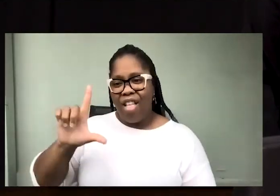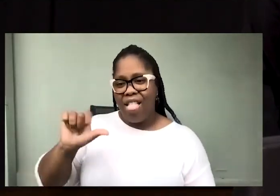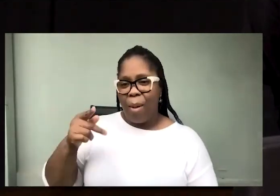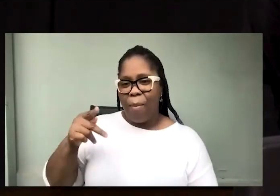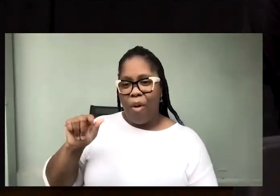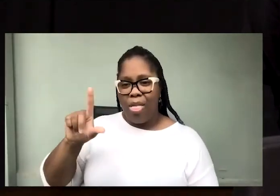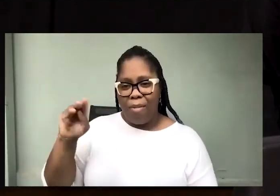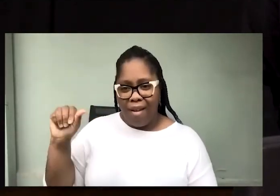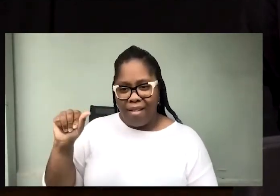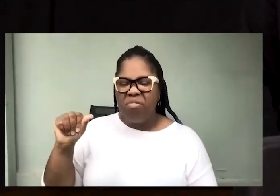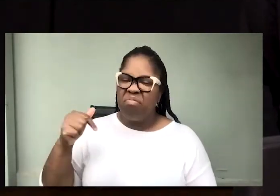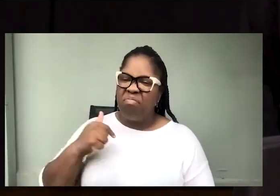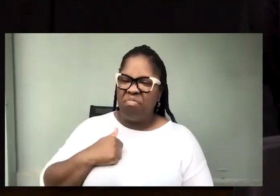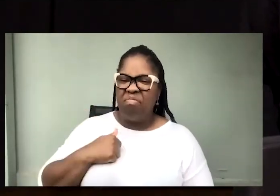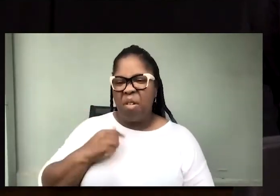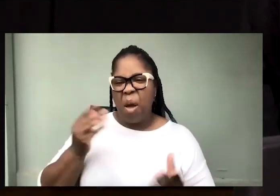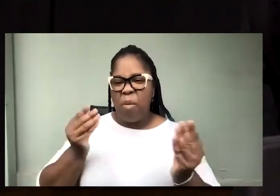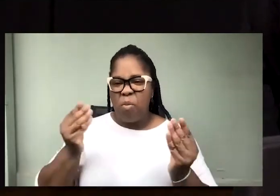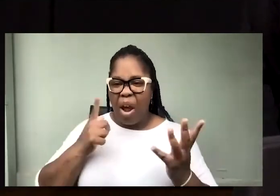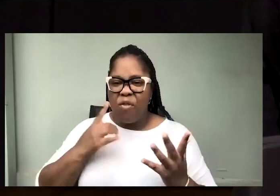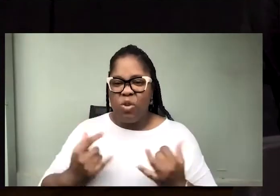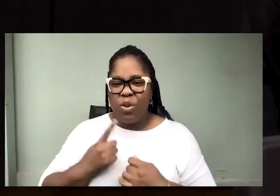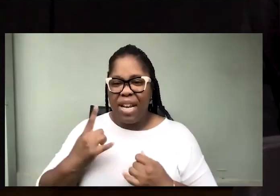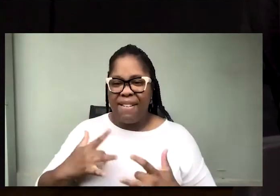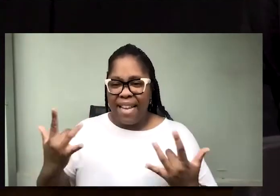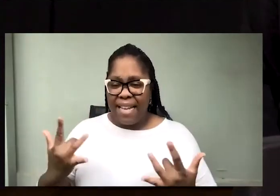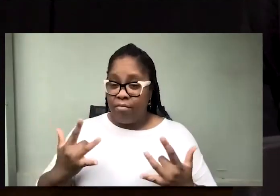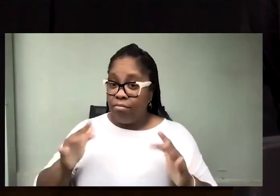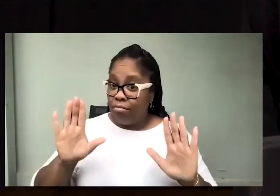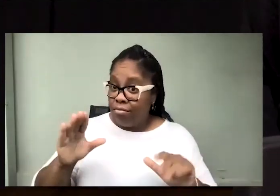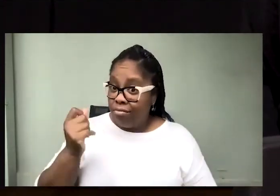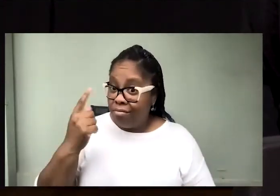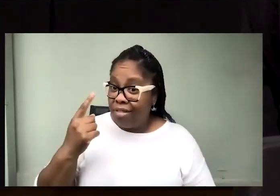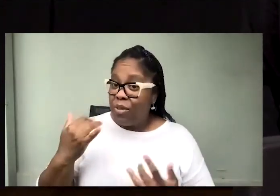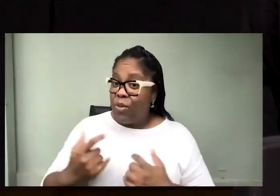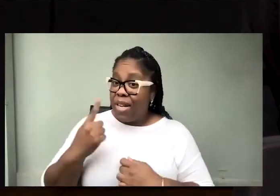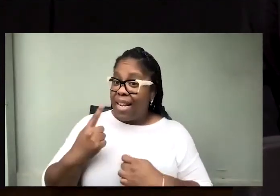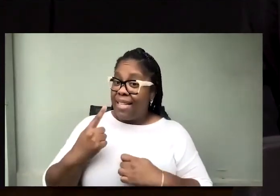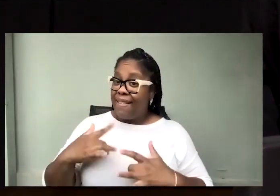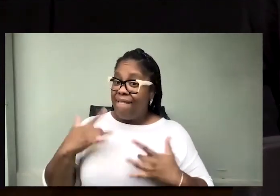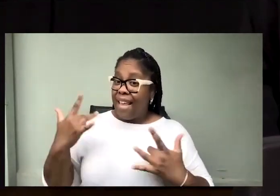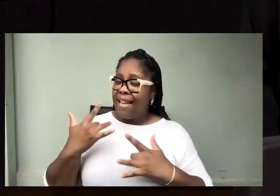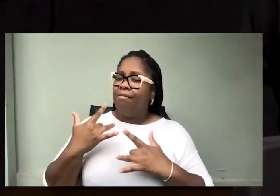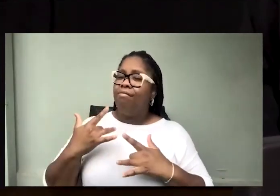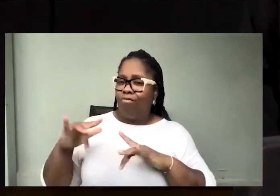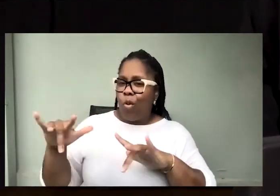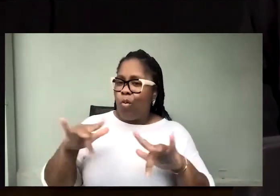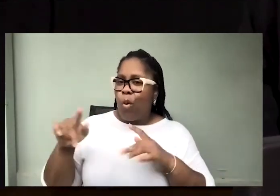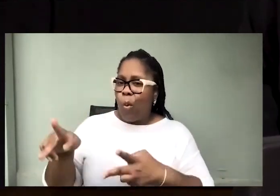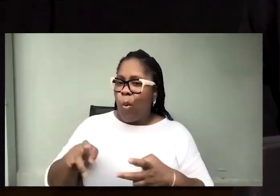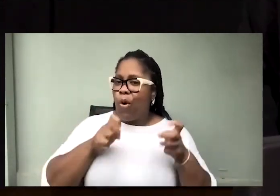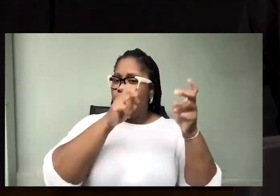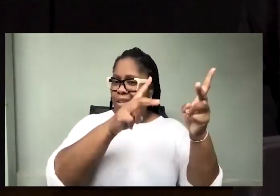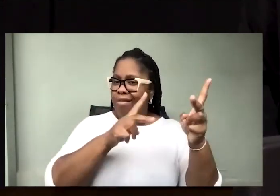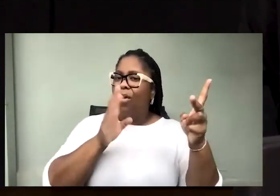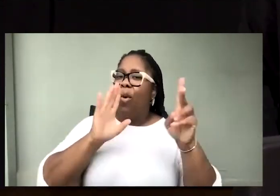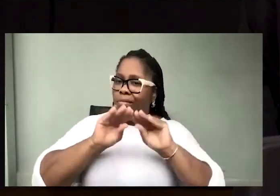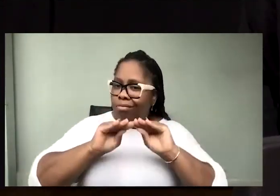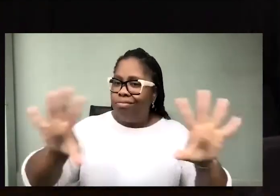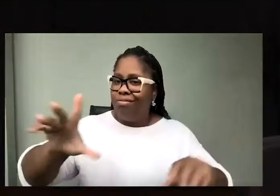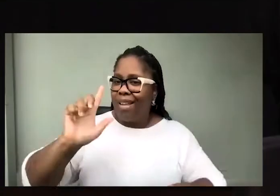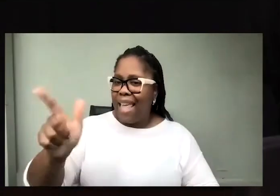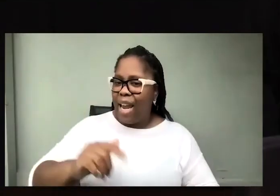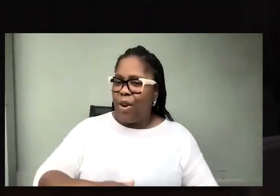today's important event. A couple of quick reminders. This event is being recorded and will be distributed at a later date. We're